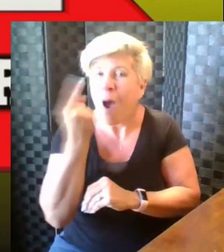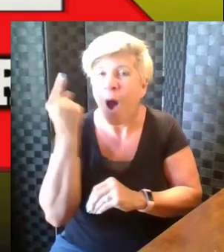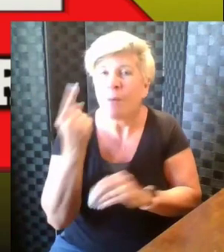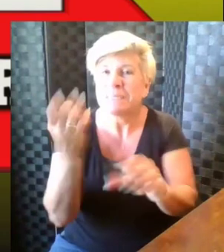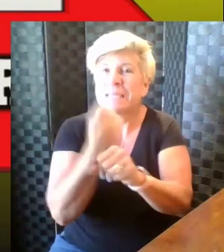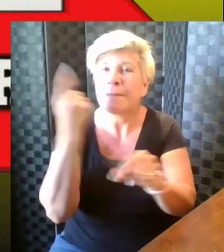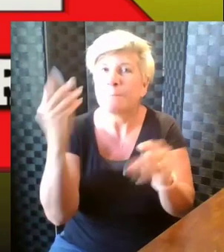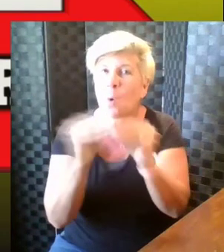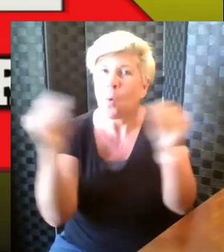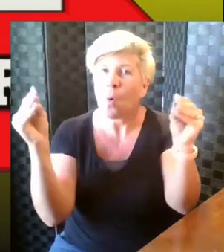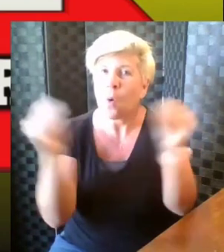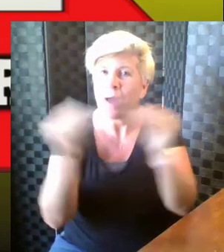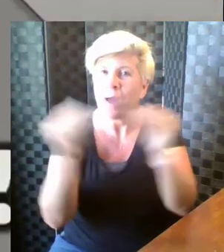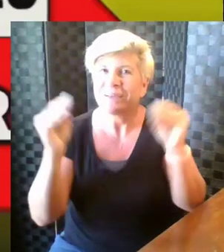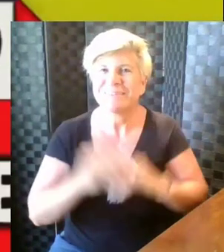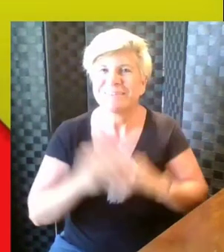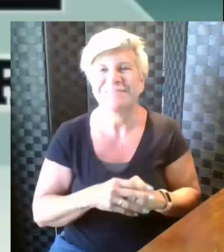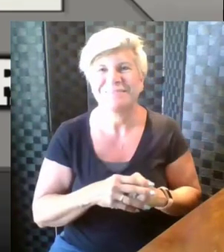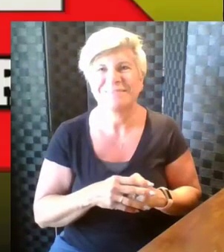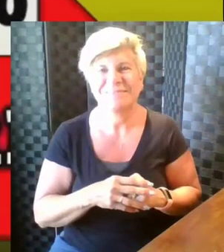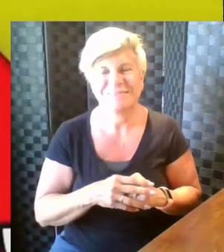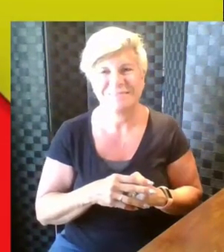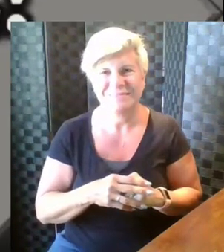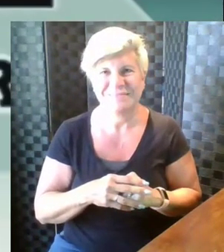right, you'll always get more.